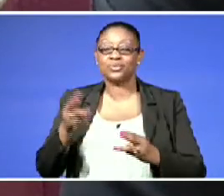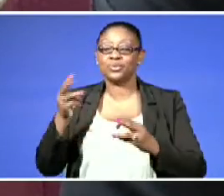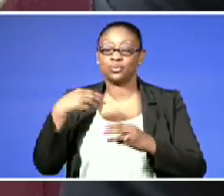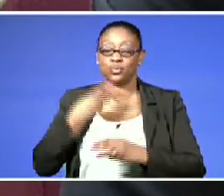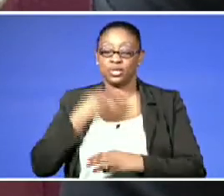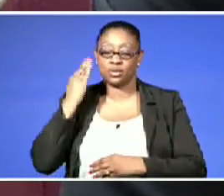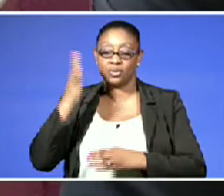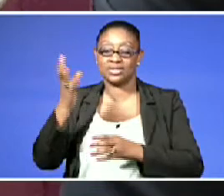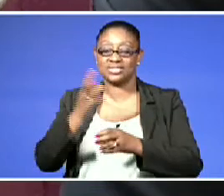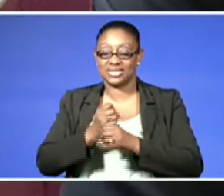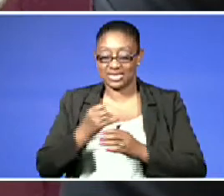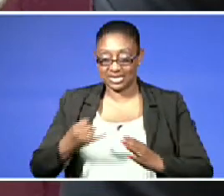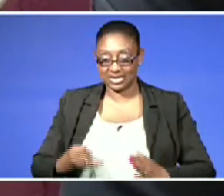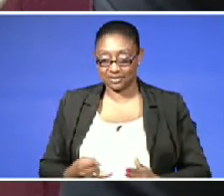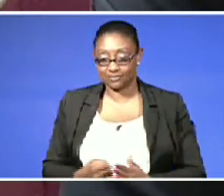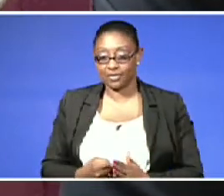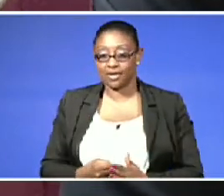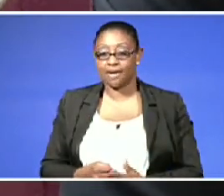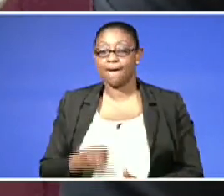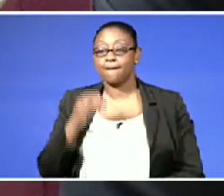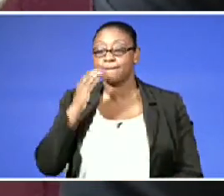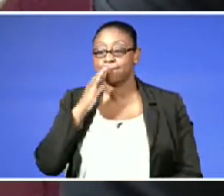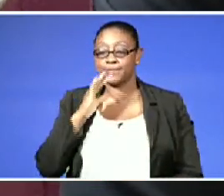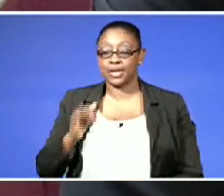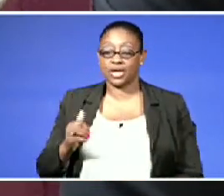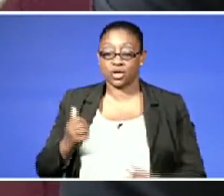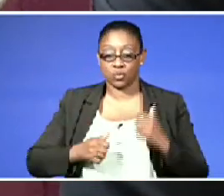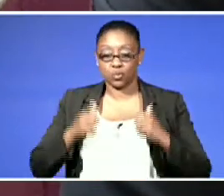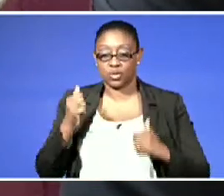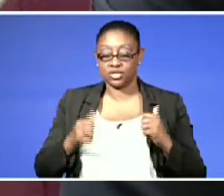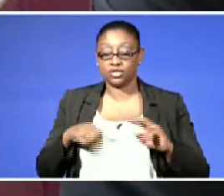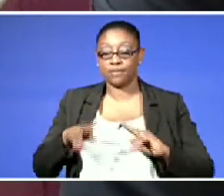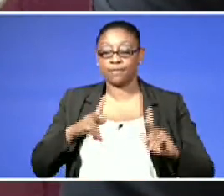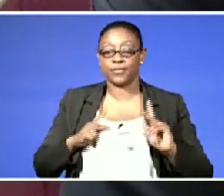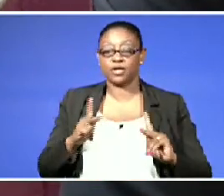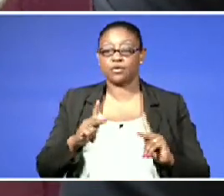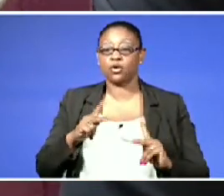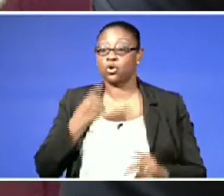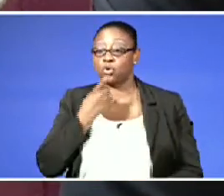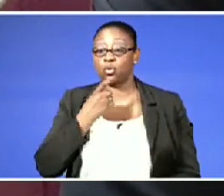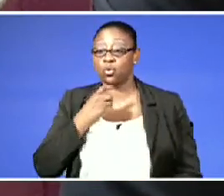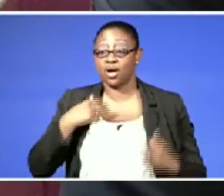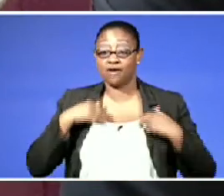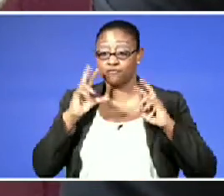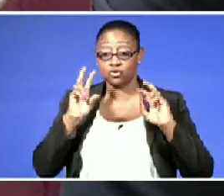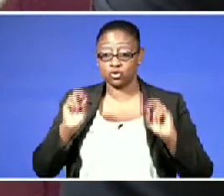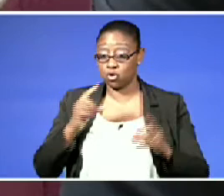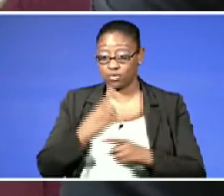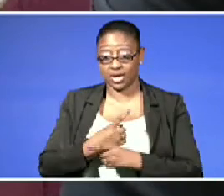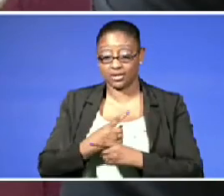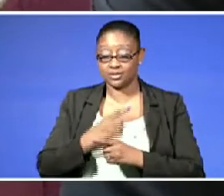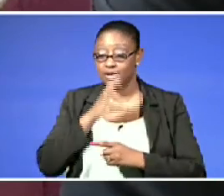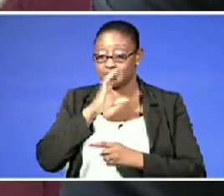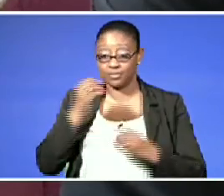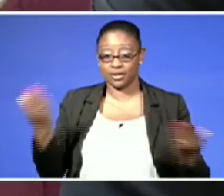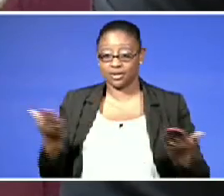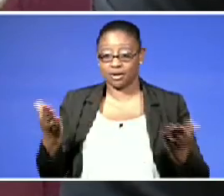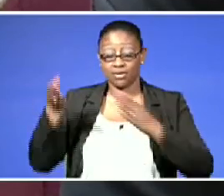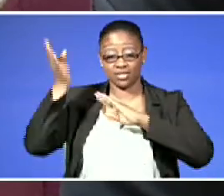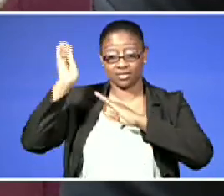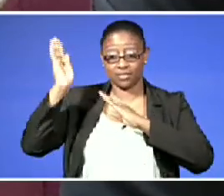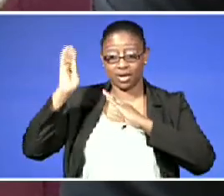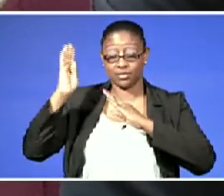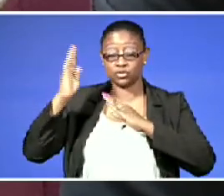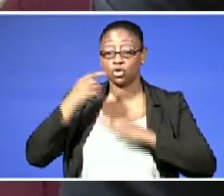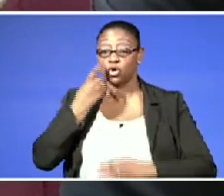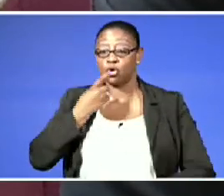legal process by which persons who have no right to be in the Bahamas and who are found here illegally, who